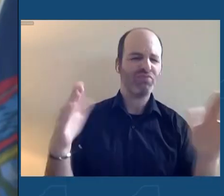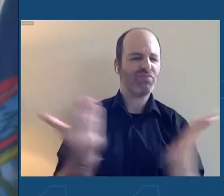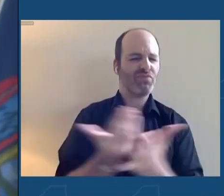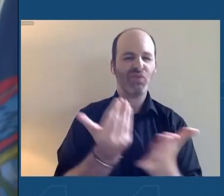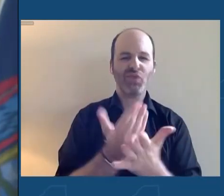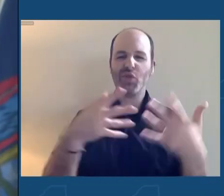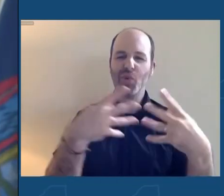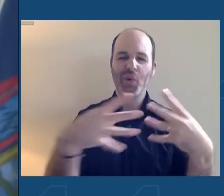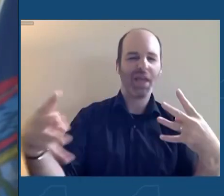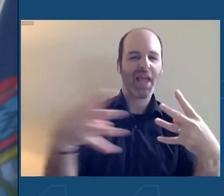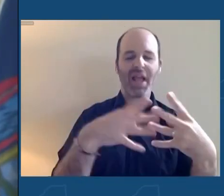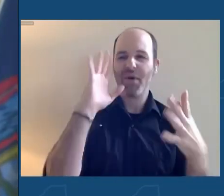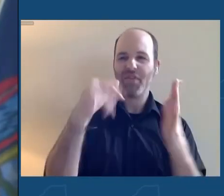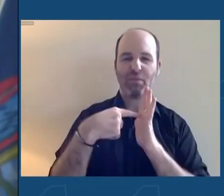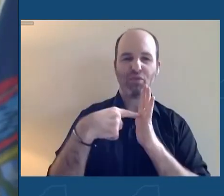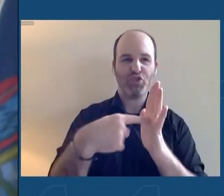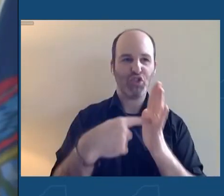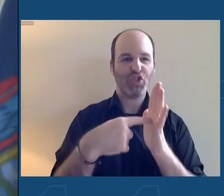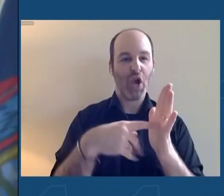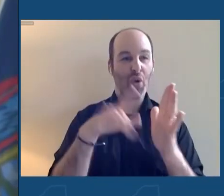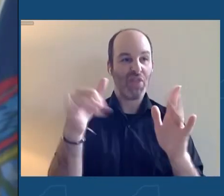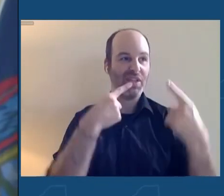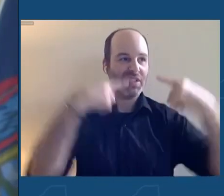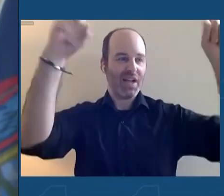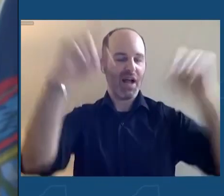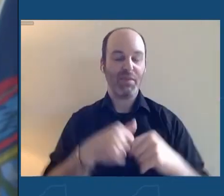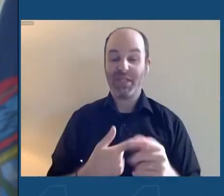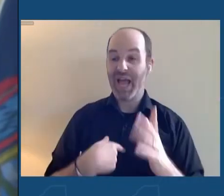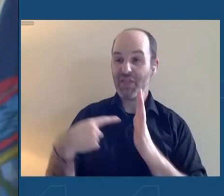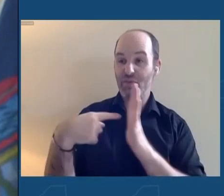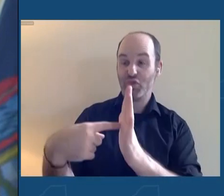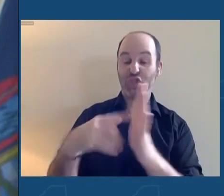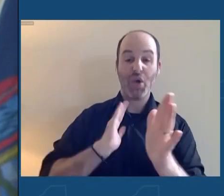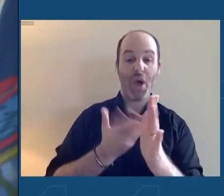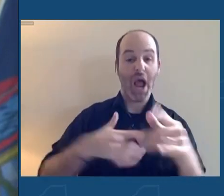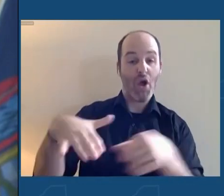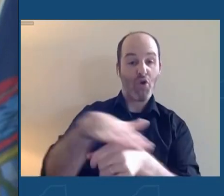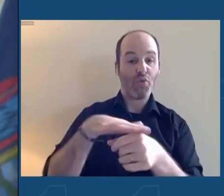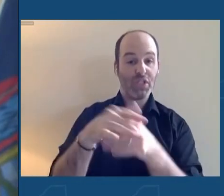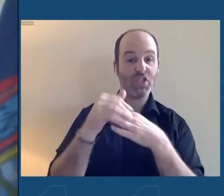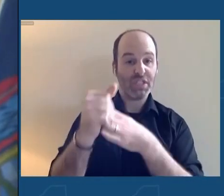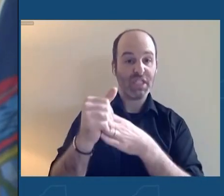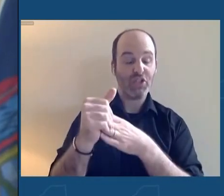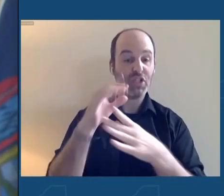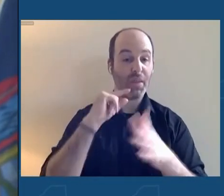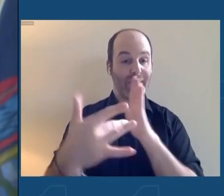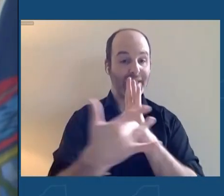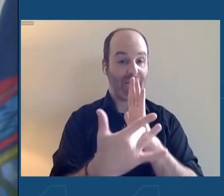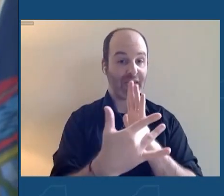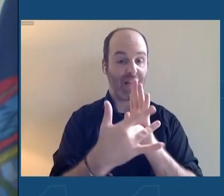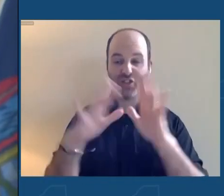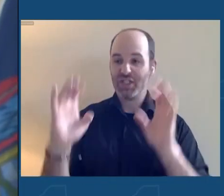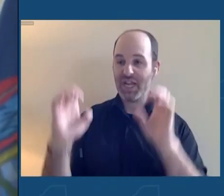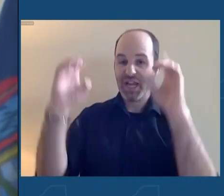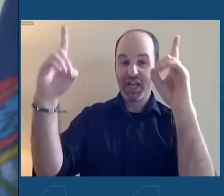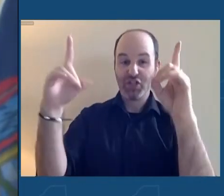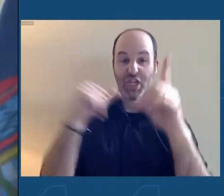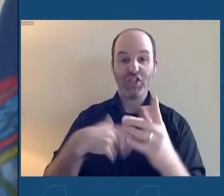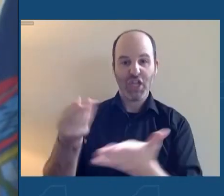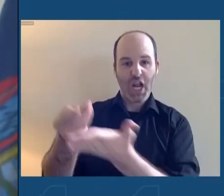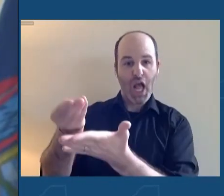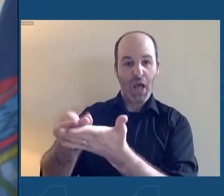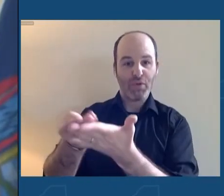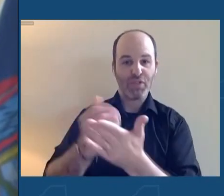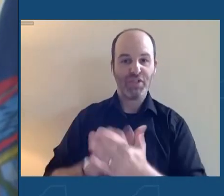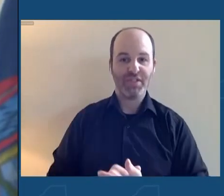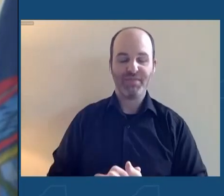these accomplishments and that will showcase our region's leadership in technology, education, and commerce.